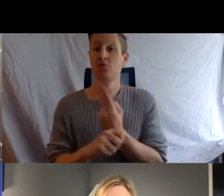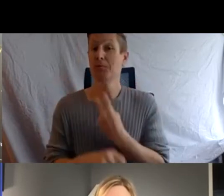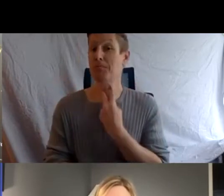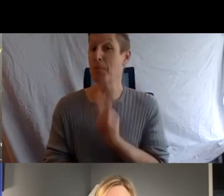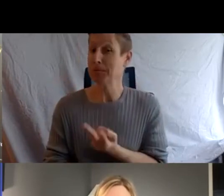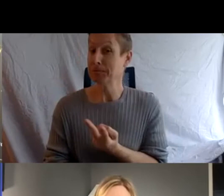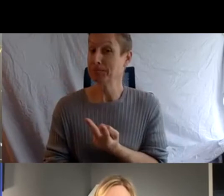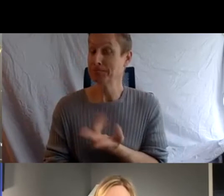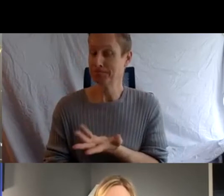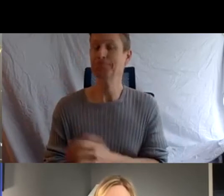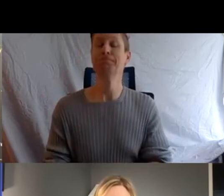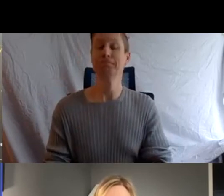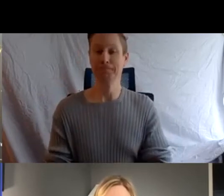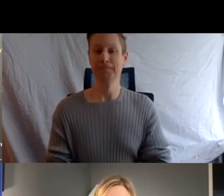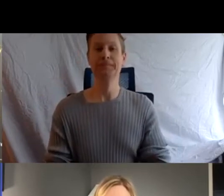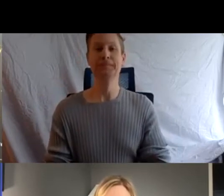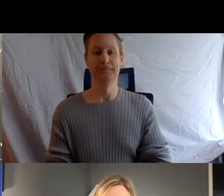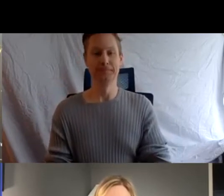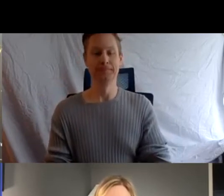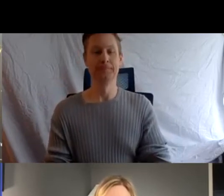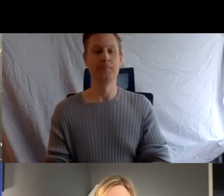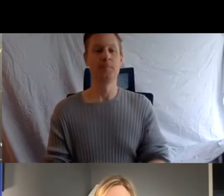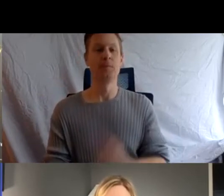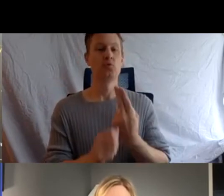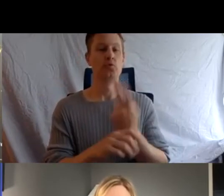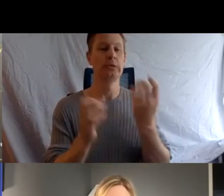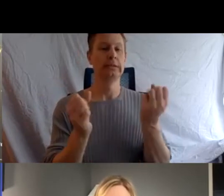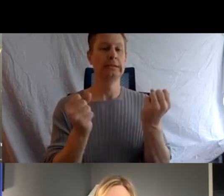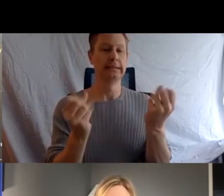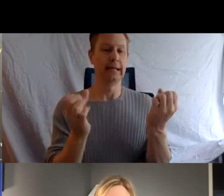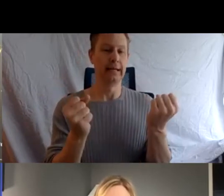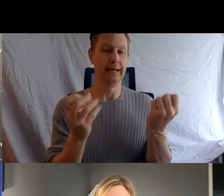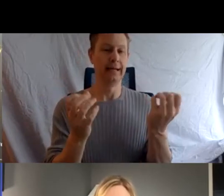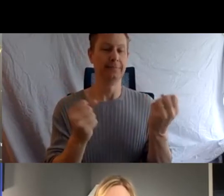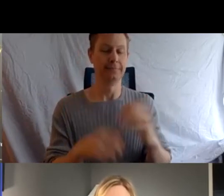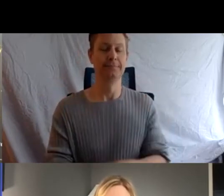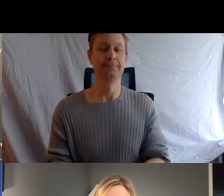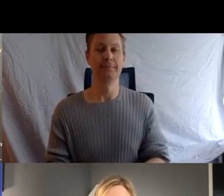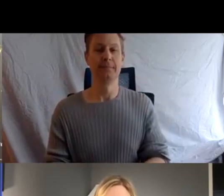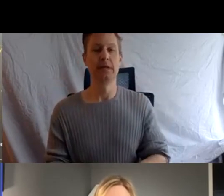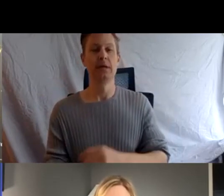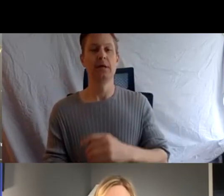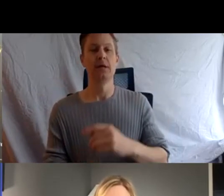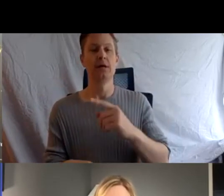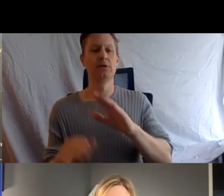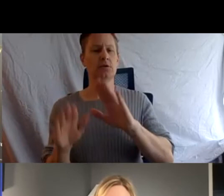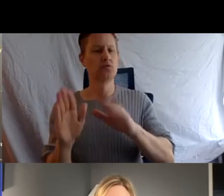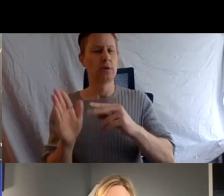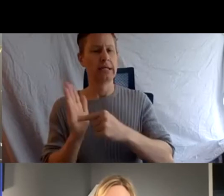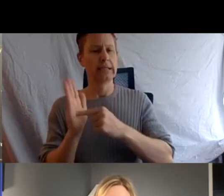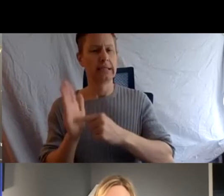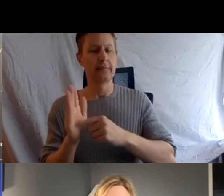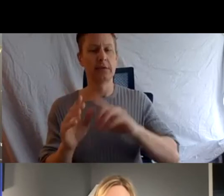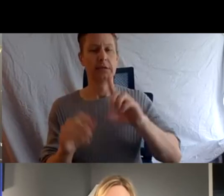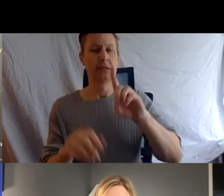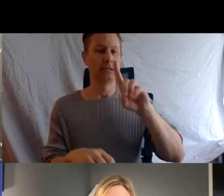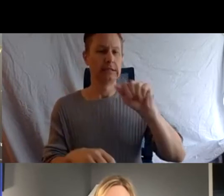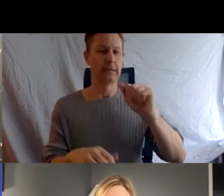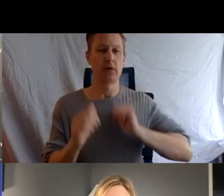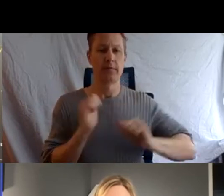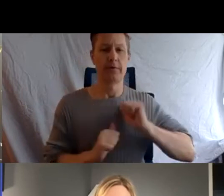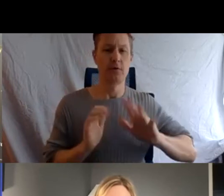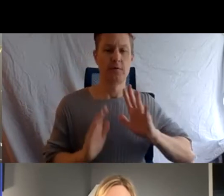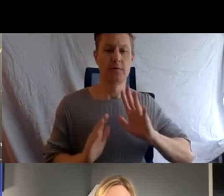voice. So which I think is a great example in how disabled performers are trailblazing away